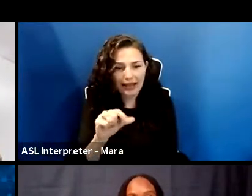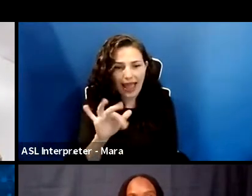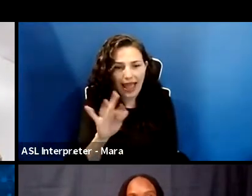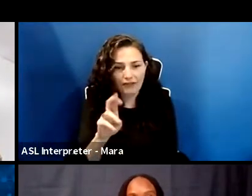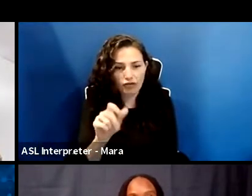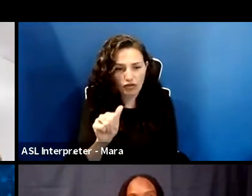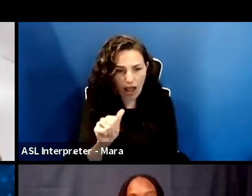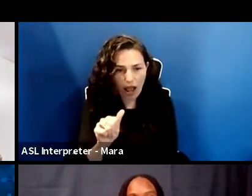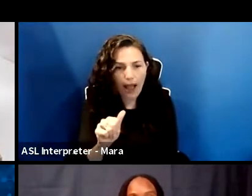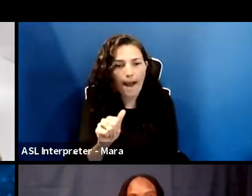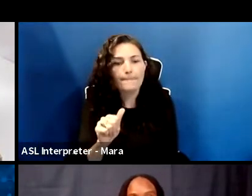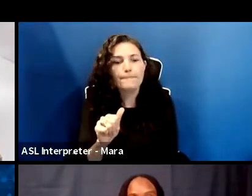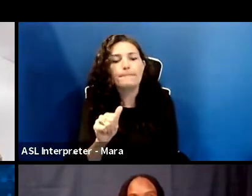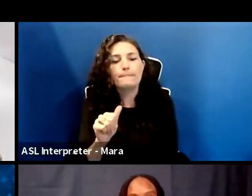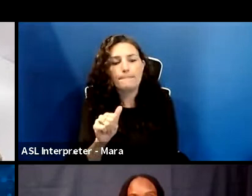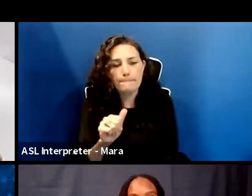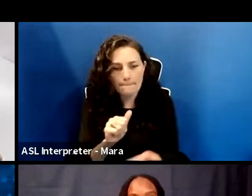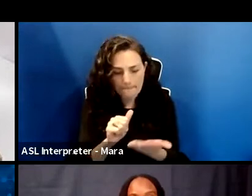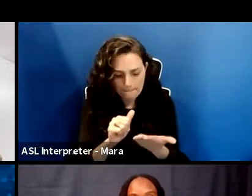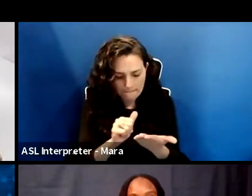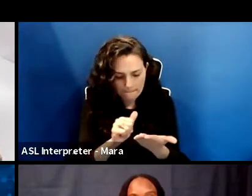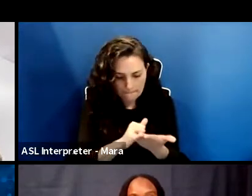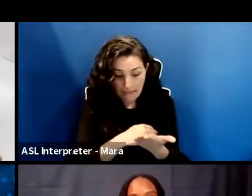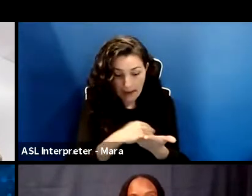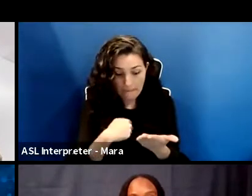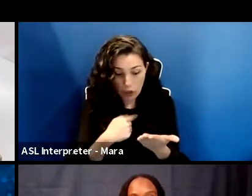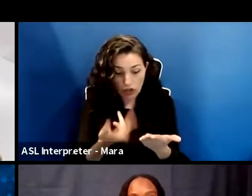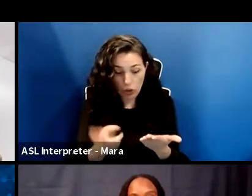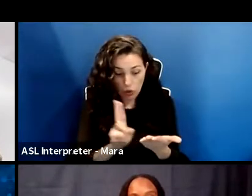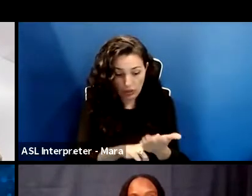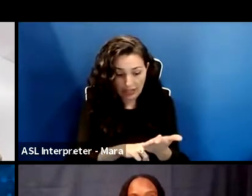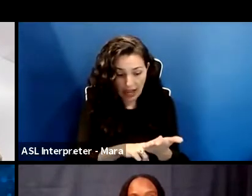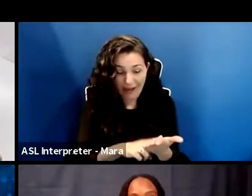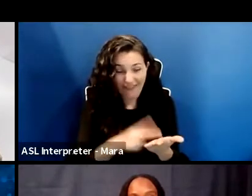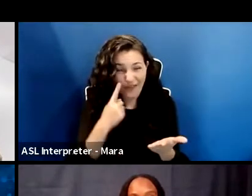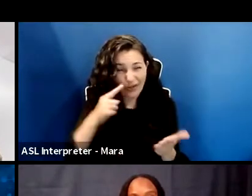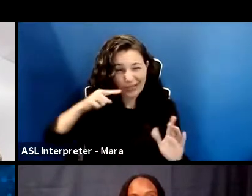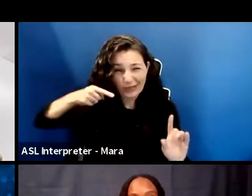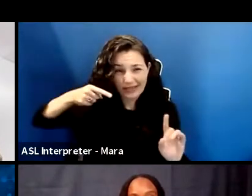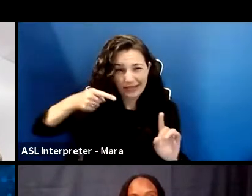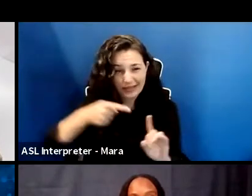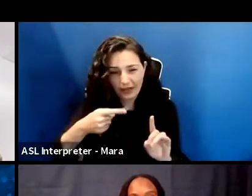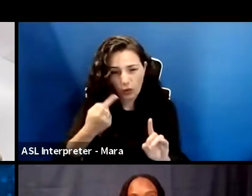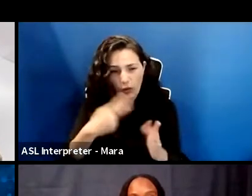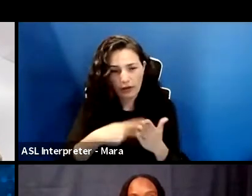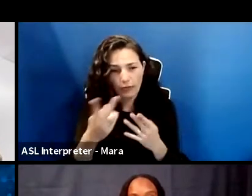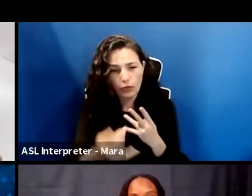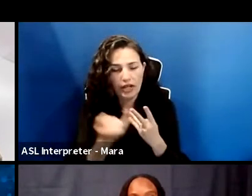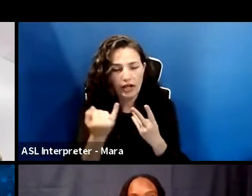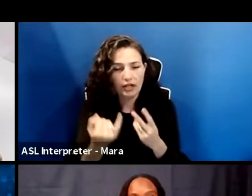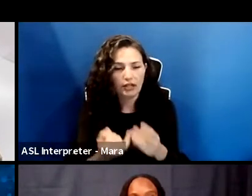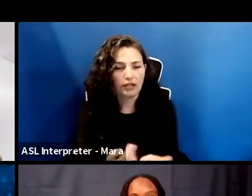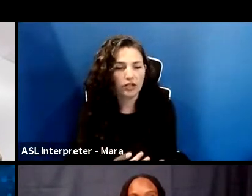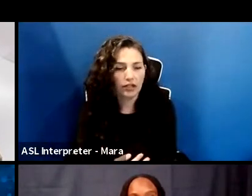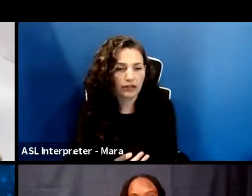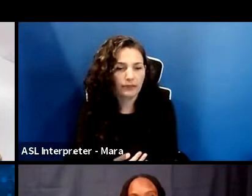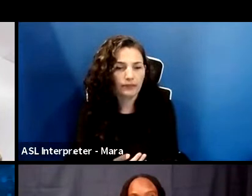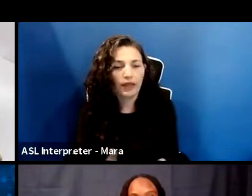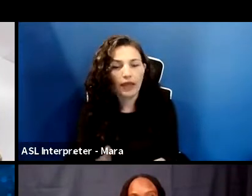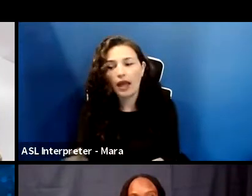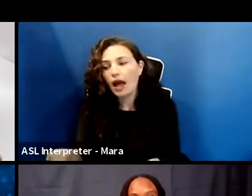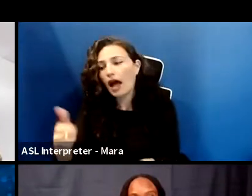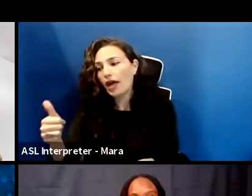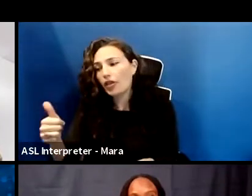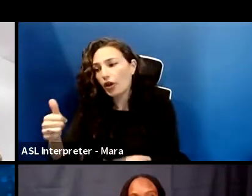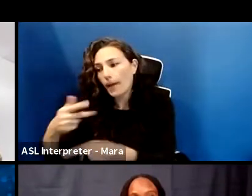we'll have you sign a contract that applies just for this production. Things are a little different for the big studios, that enter into those negotiated